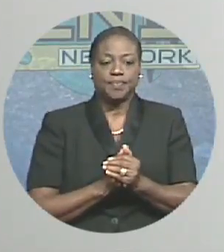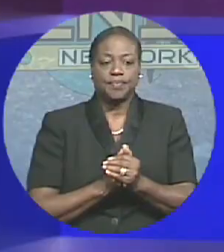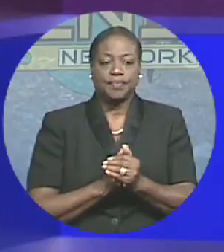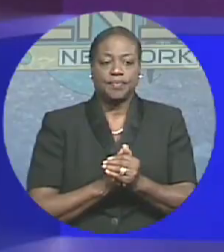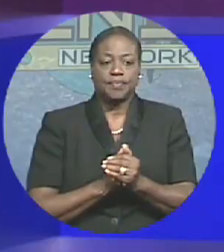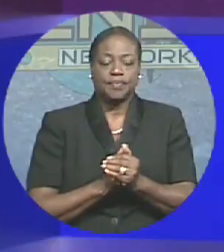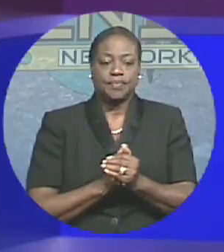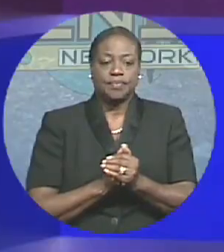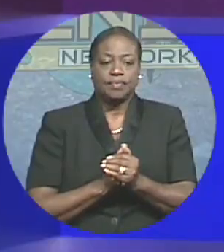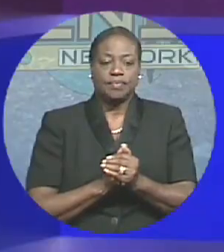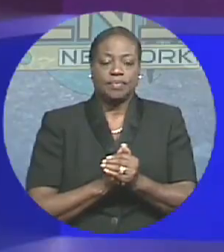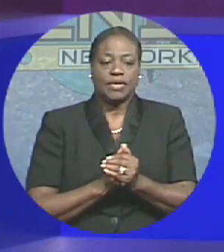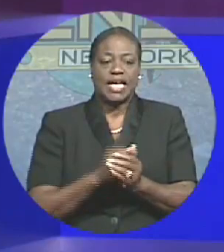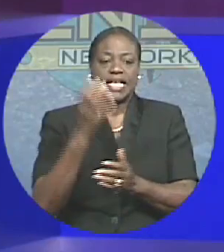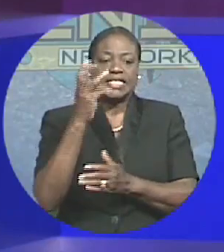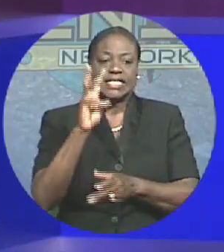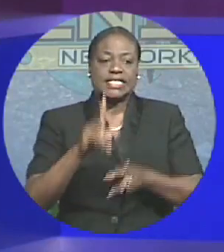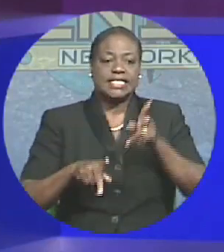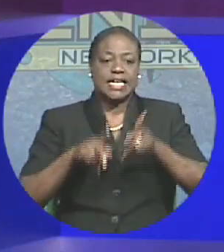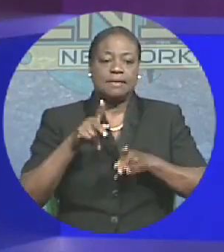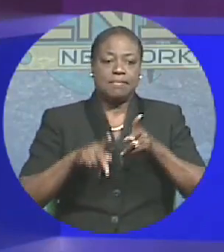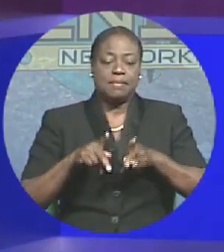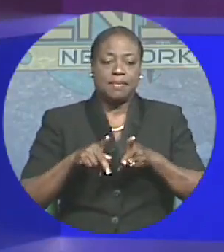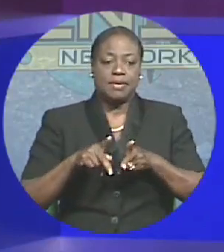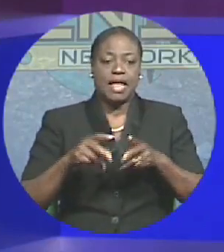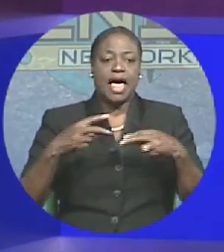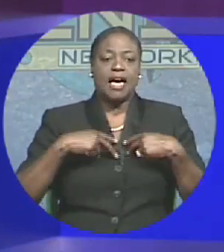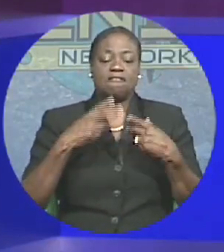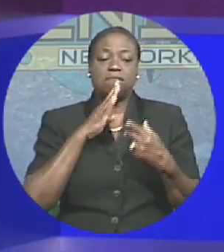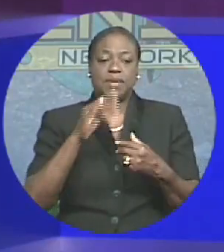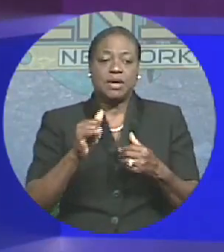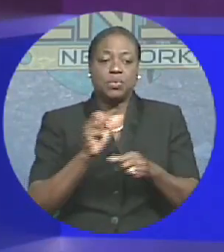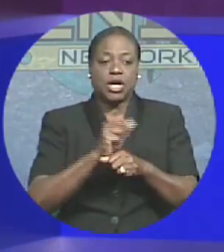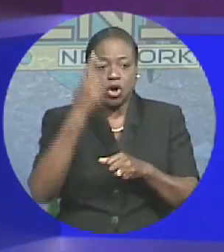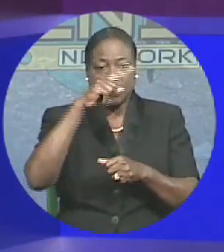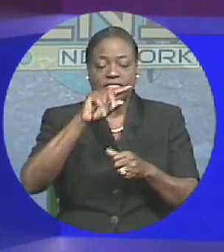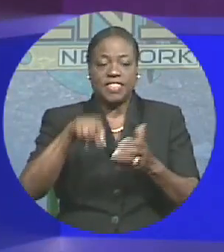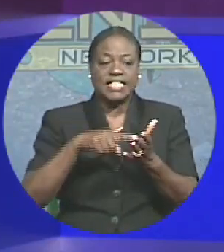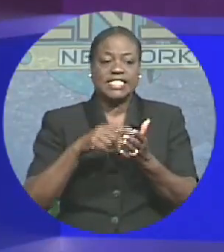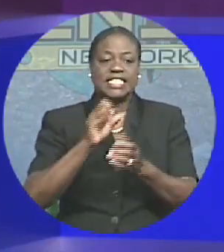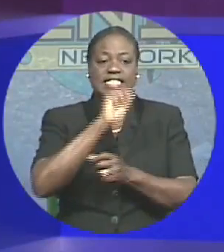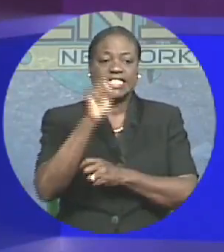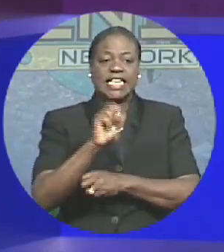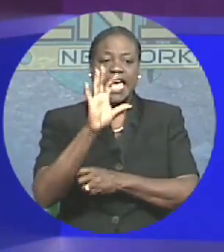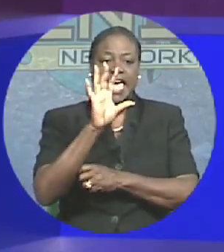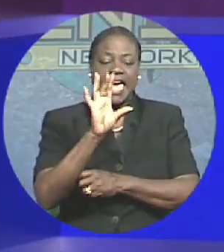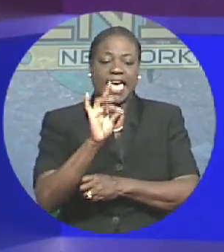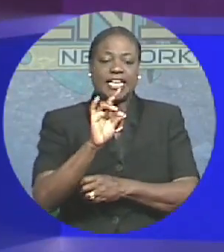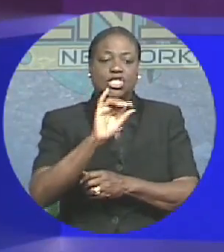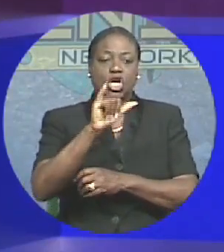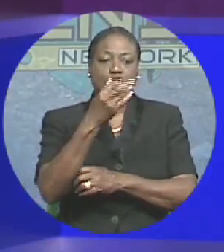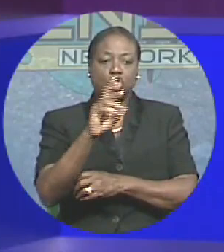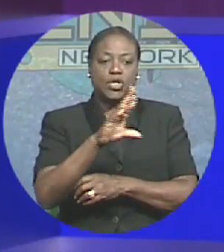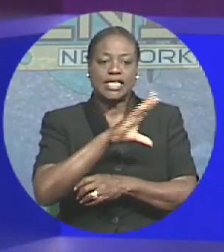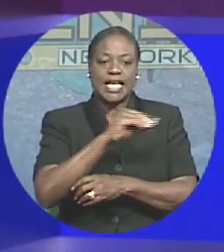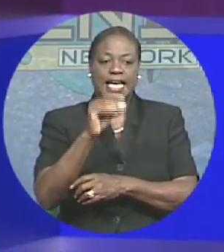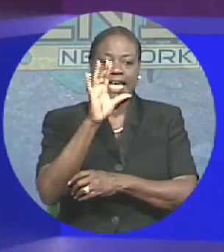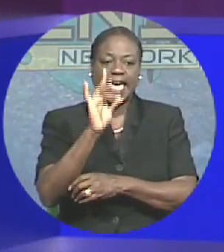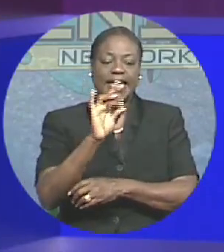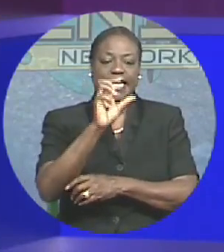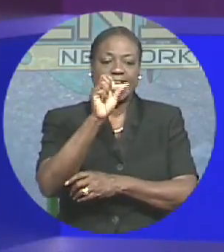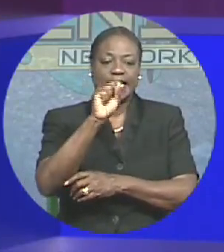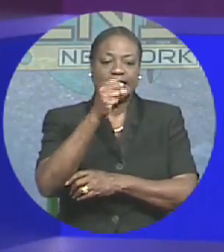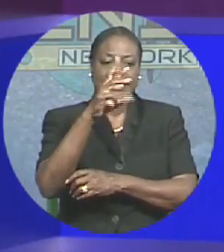series. 16 people have been casted for this season, with 8 juniors and 8 seniors from New Providence, Grand Bahama, Bimini, and